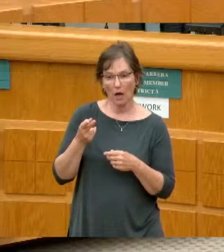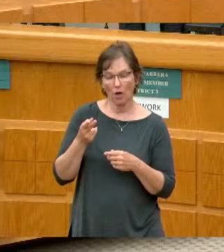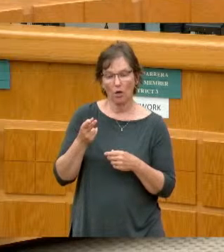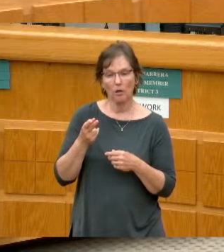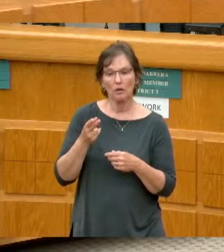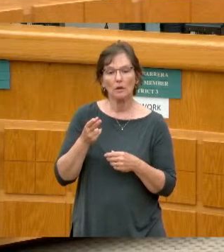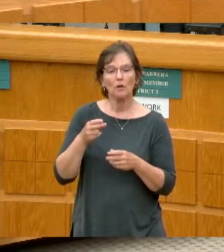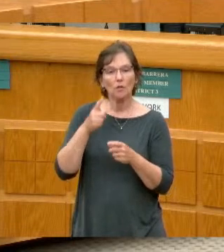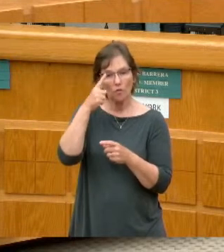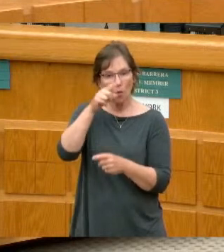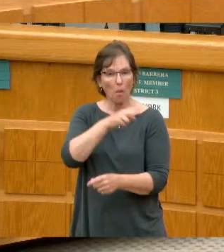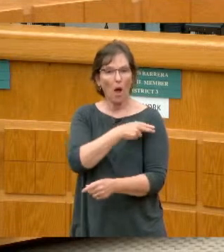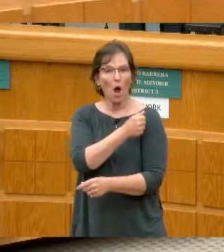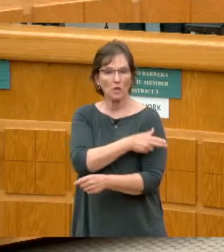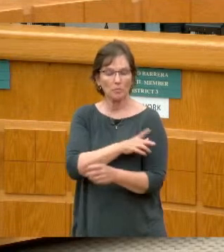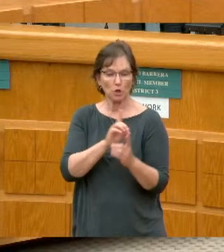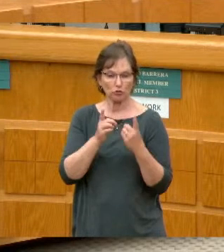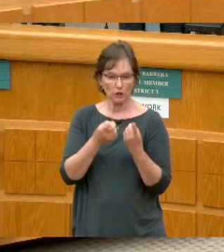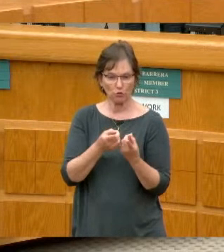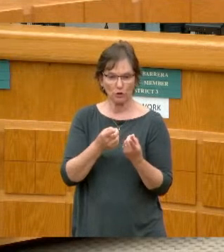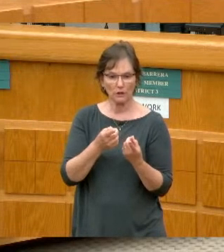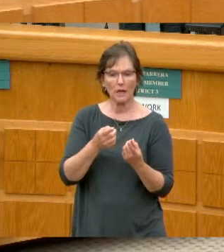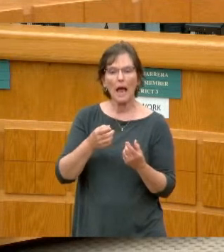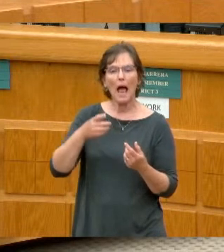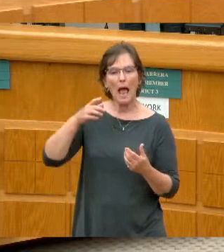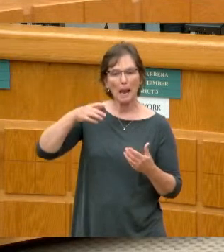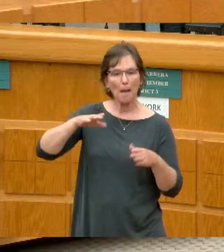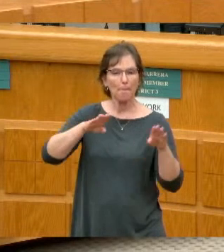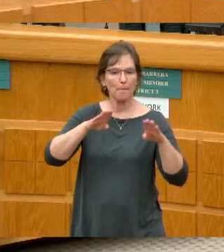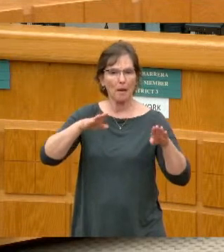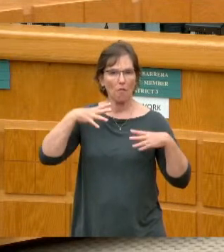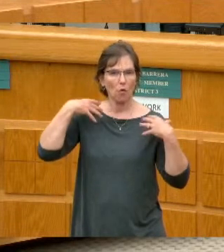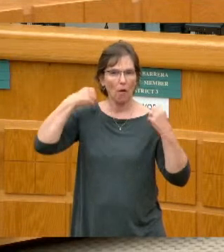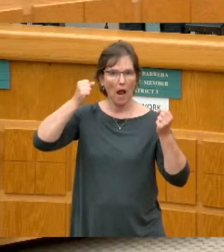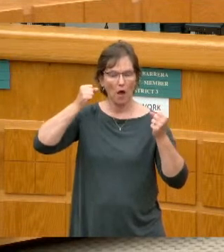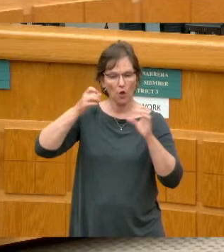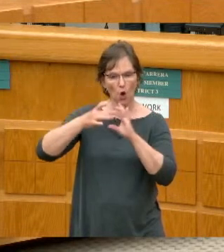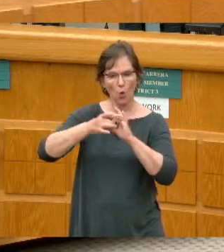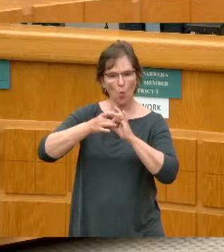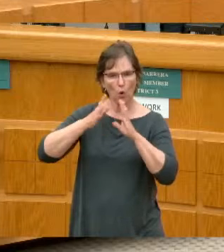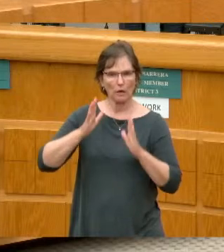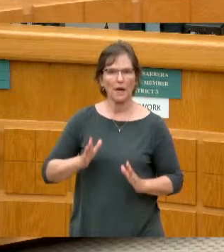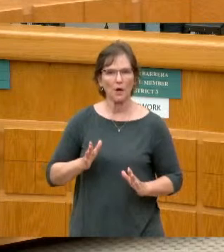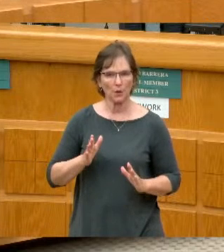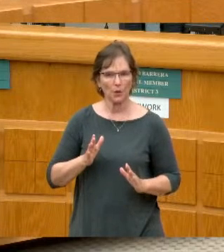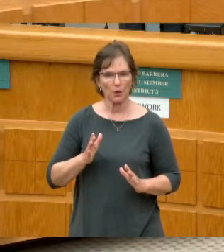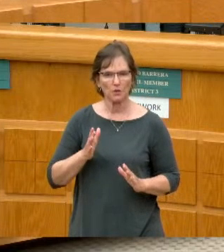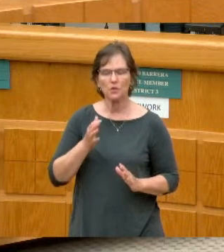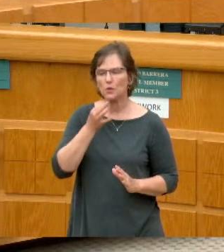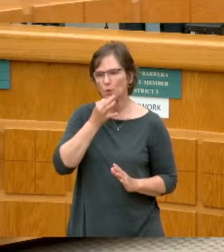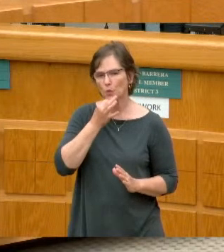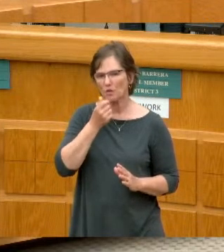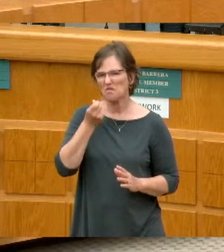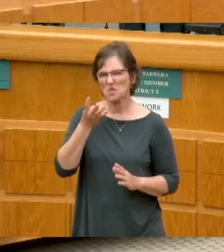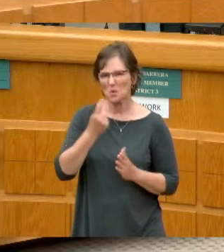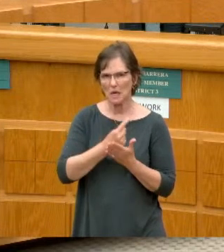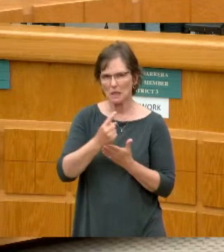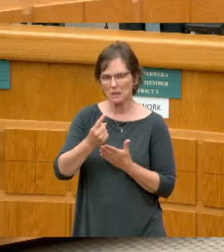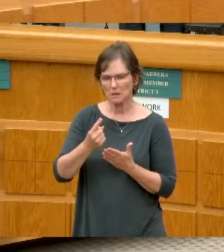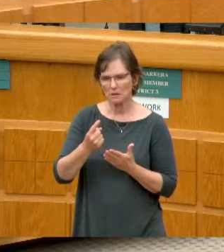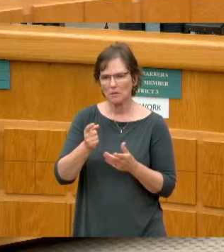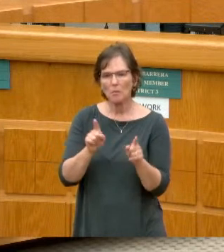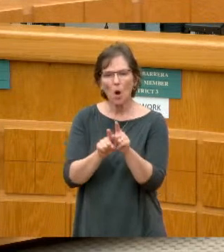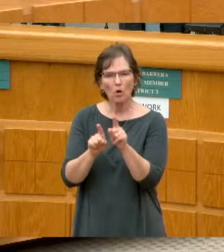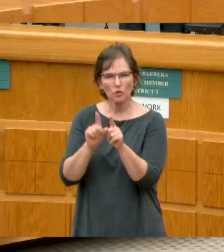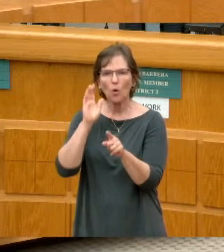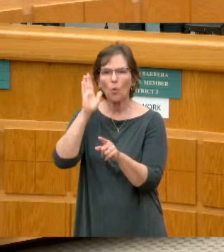virtual community activism, be a part of your community's network for mental health. For our